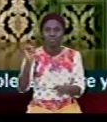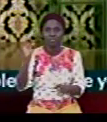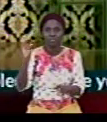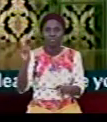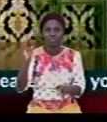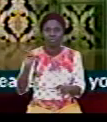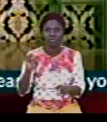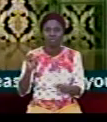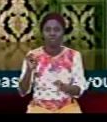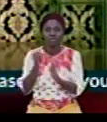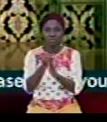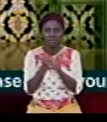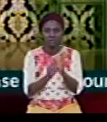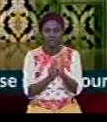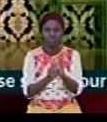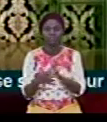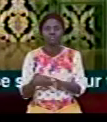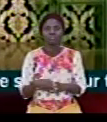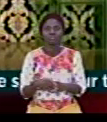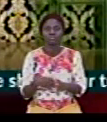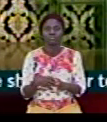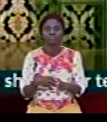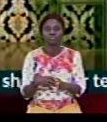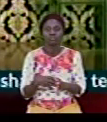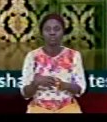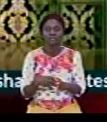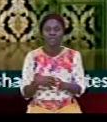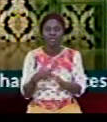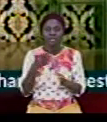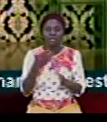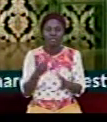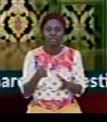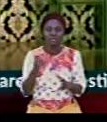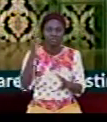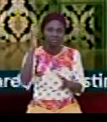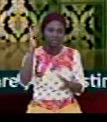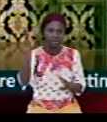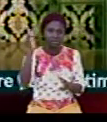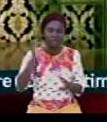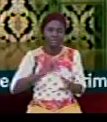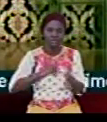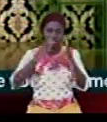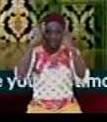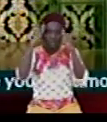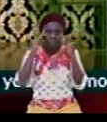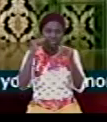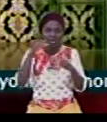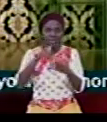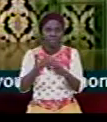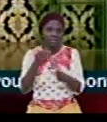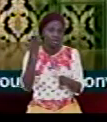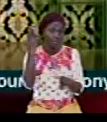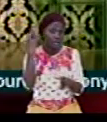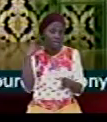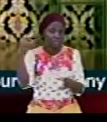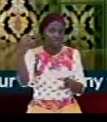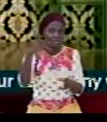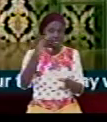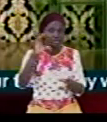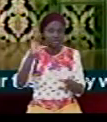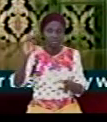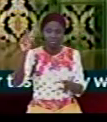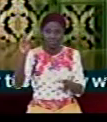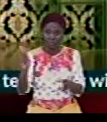share the testimony I experienced in the last GCK held in Edo State.